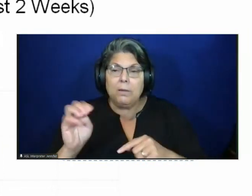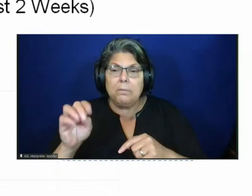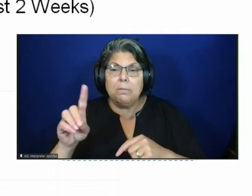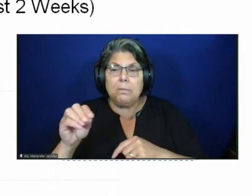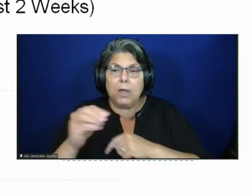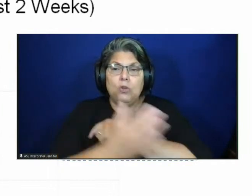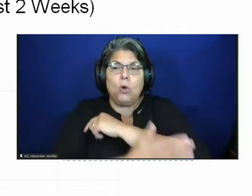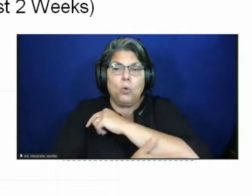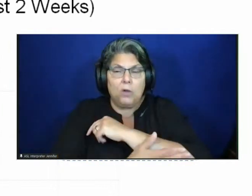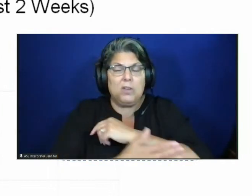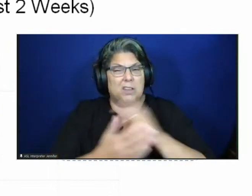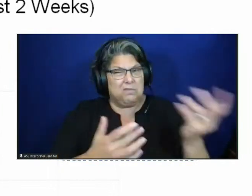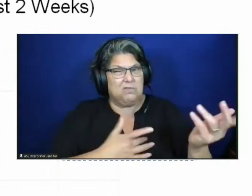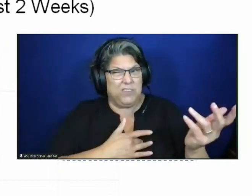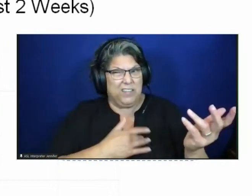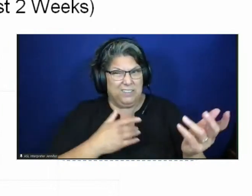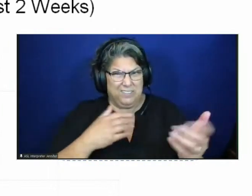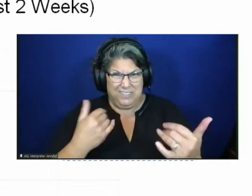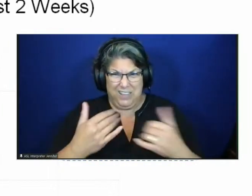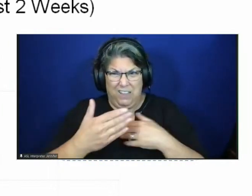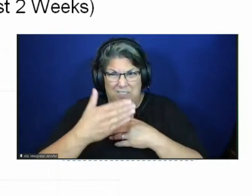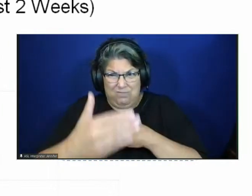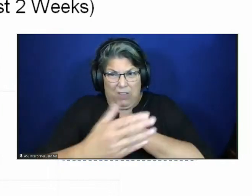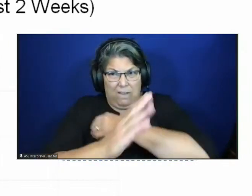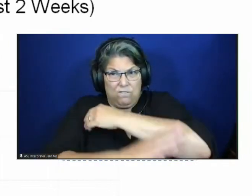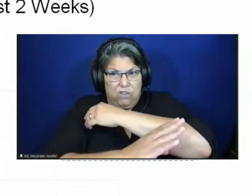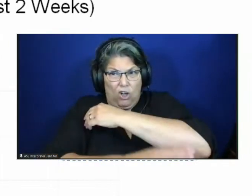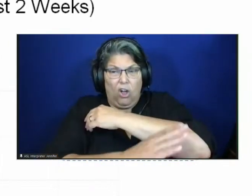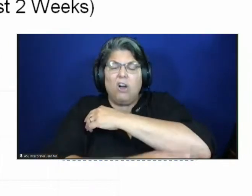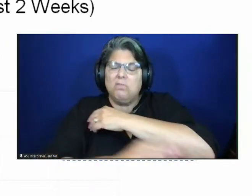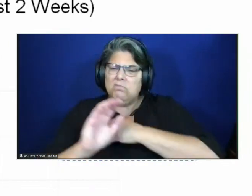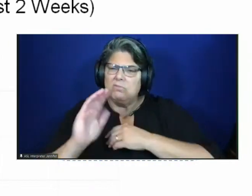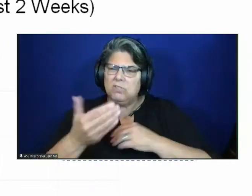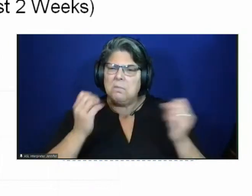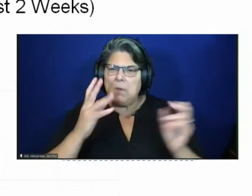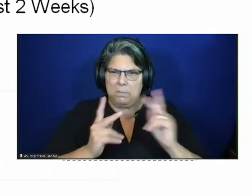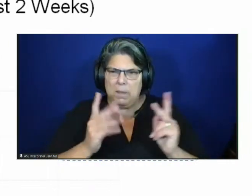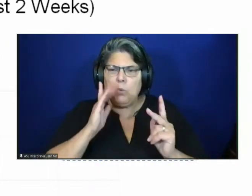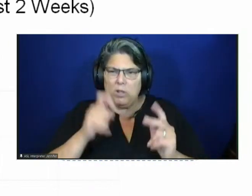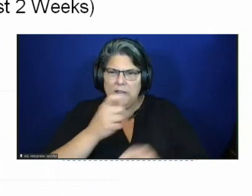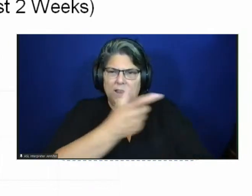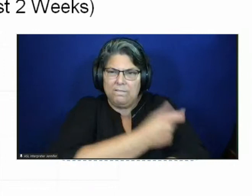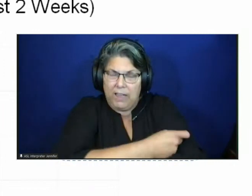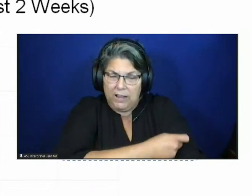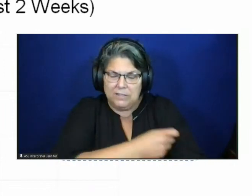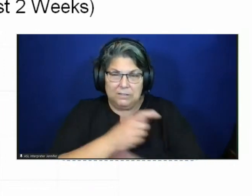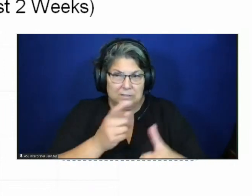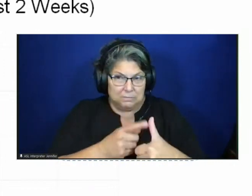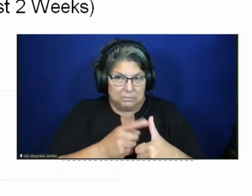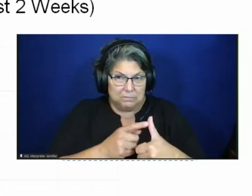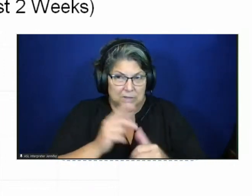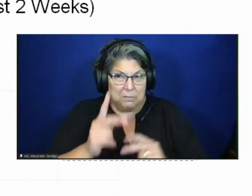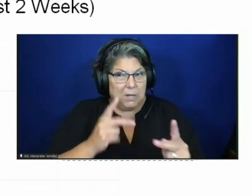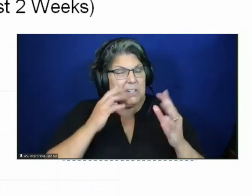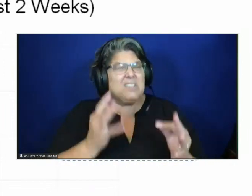this coming fall as a time of great need by many groups for vaccinations, and these will include those who are deciding now is their time and they haven't